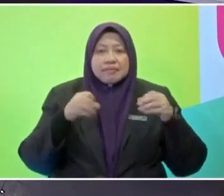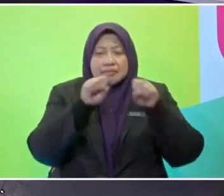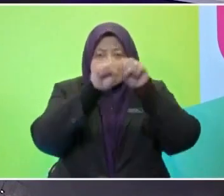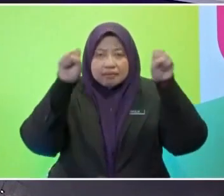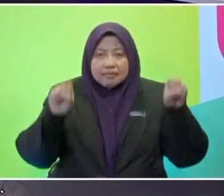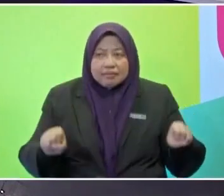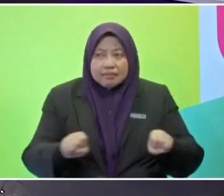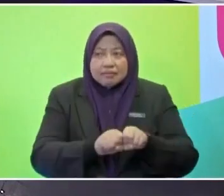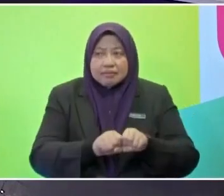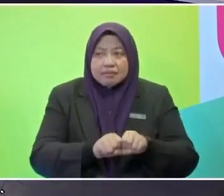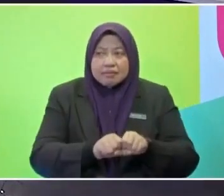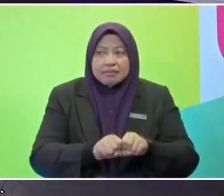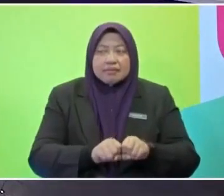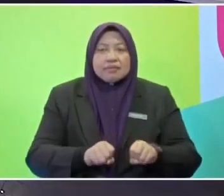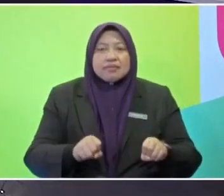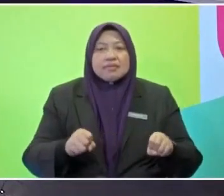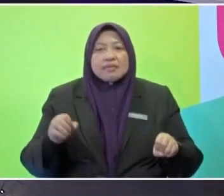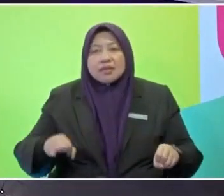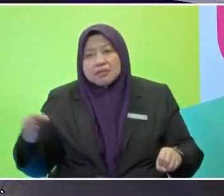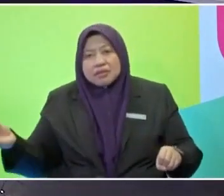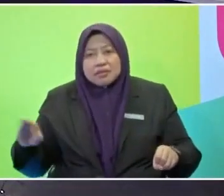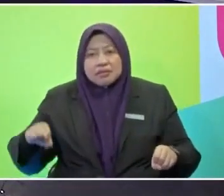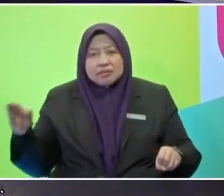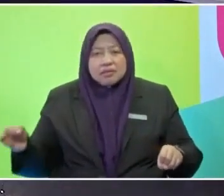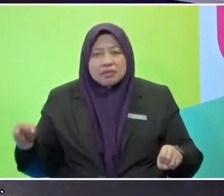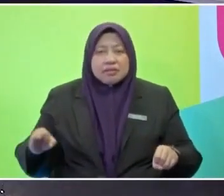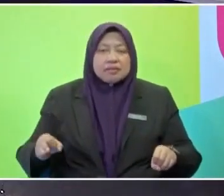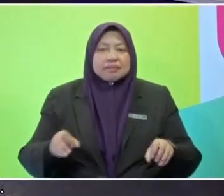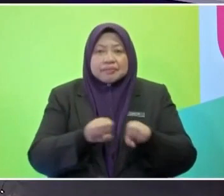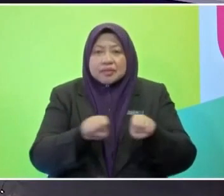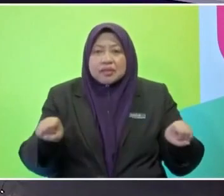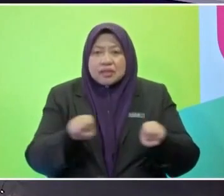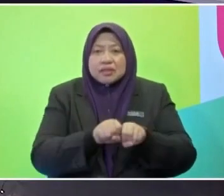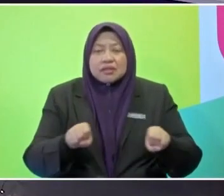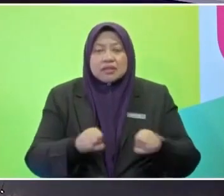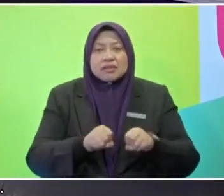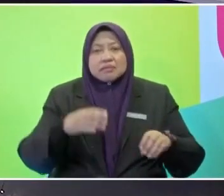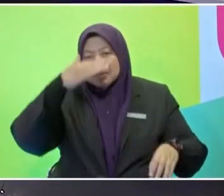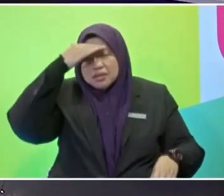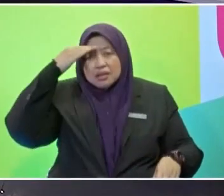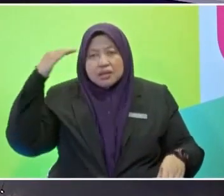So the factors that affects the shape, the size of the shadow